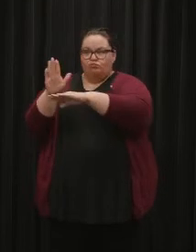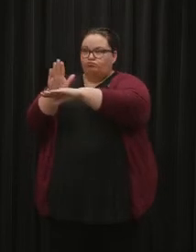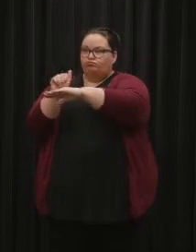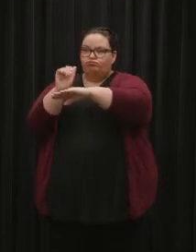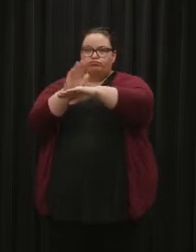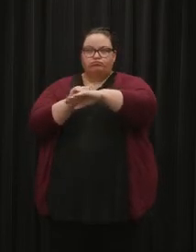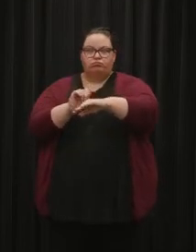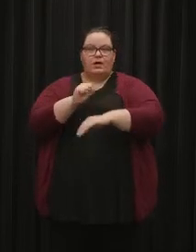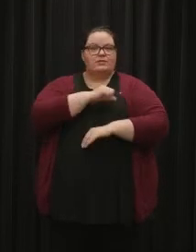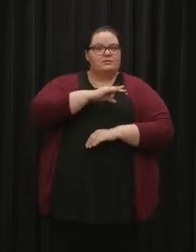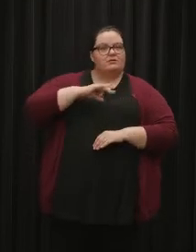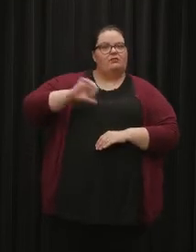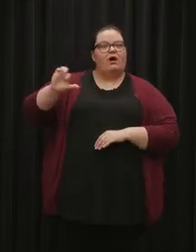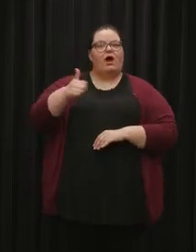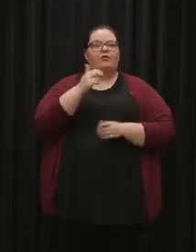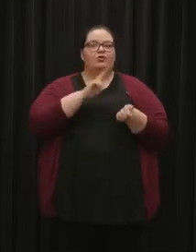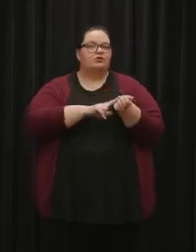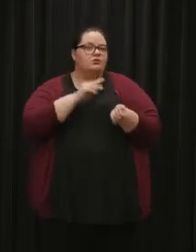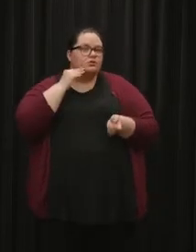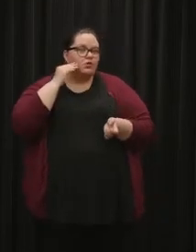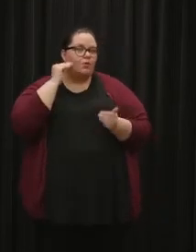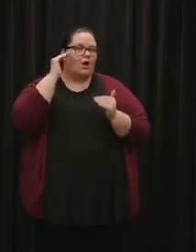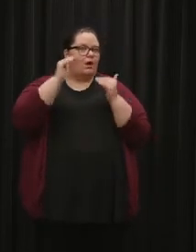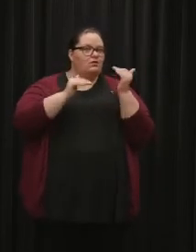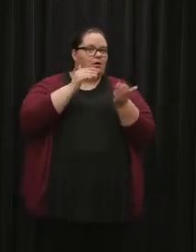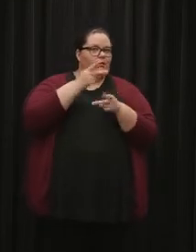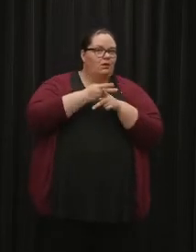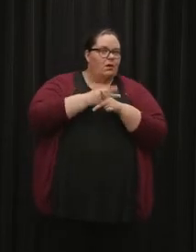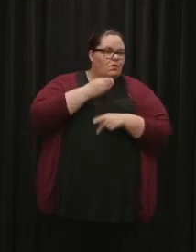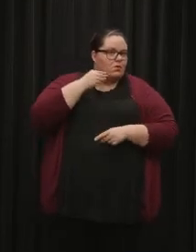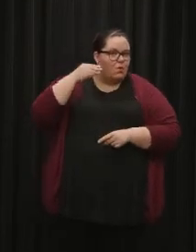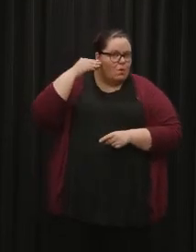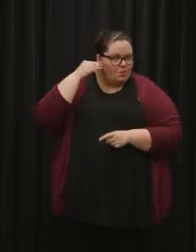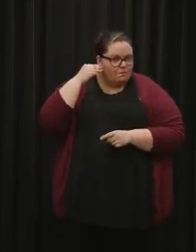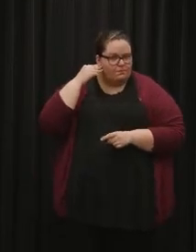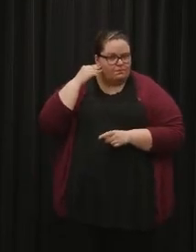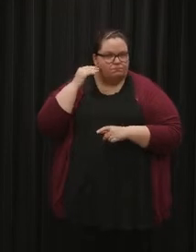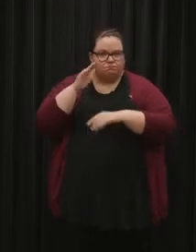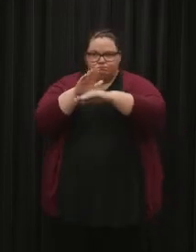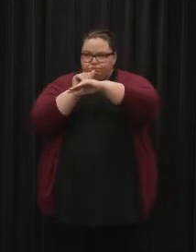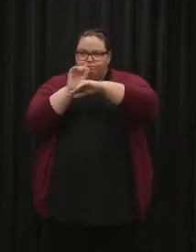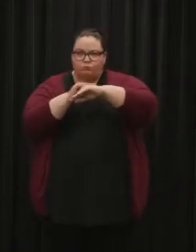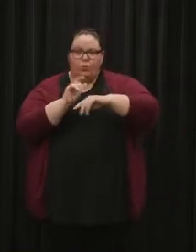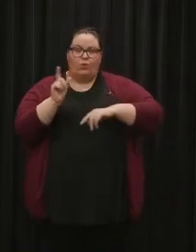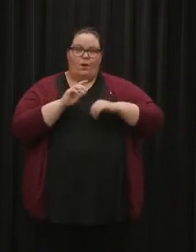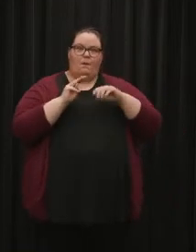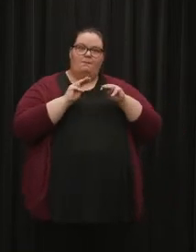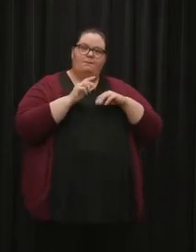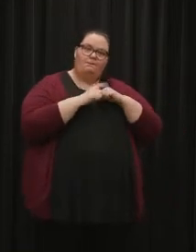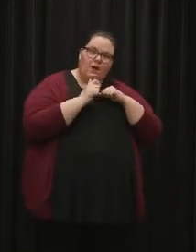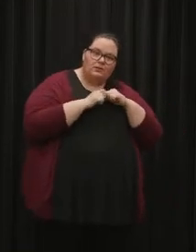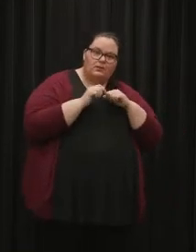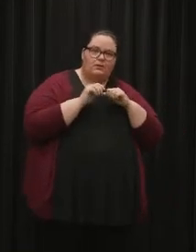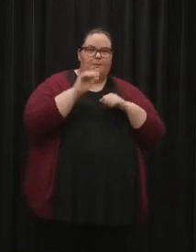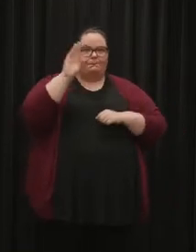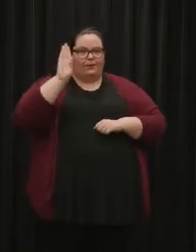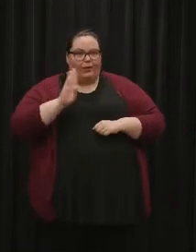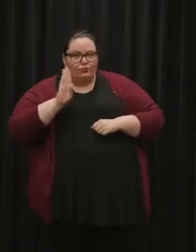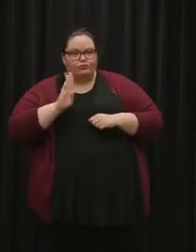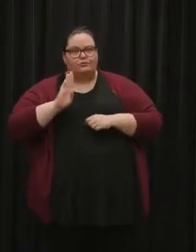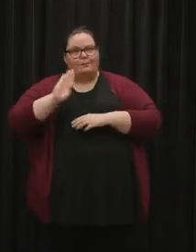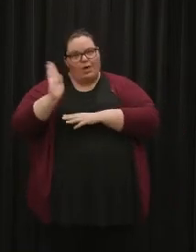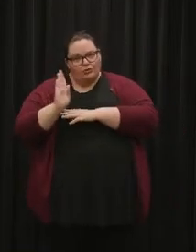invited, as were staff of other long-term care facilities and adult residential facilities in the Moncton, Bathurst, and Miramichi